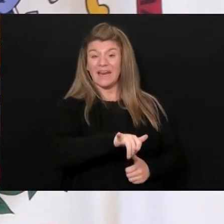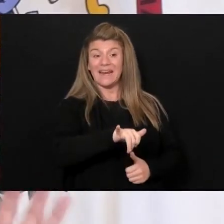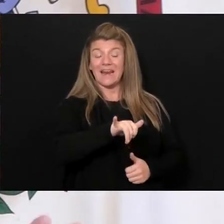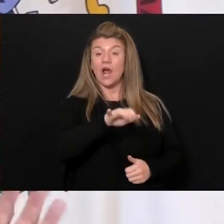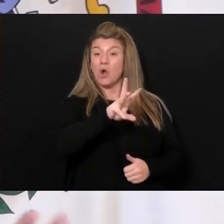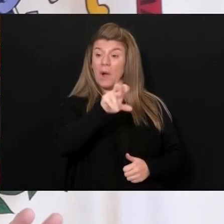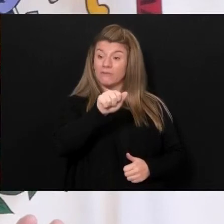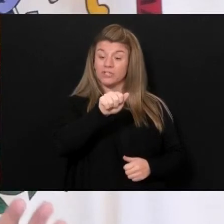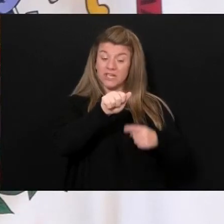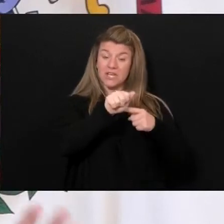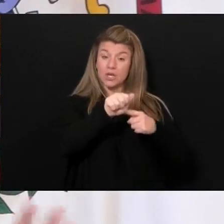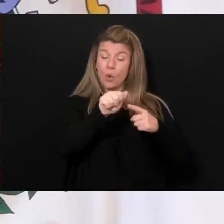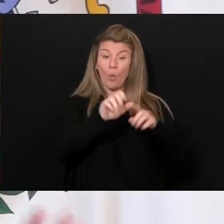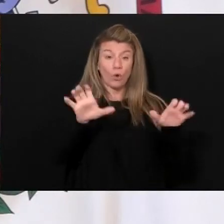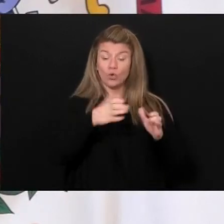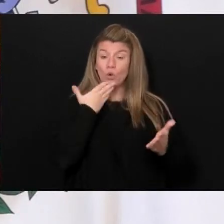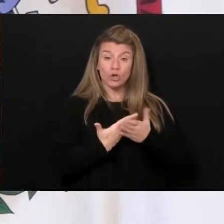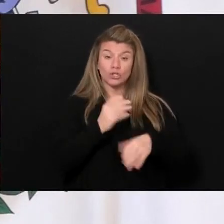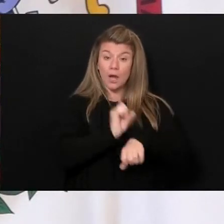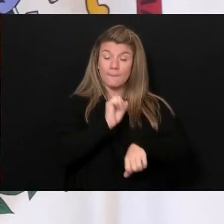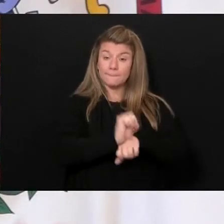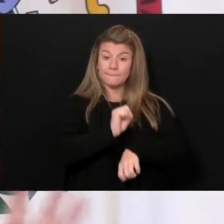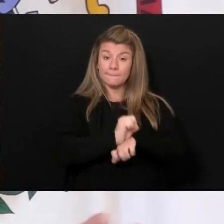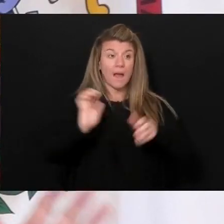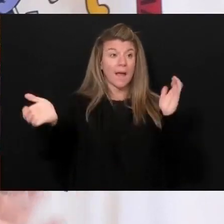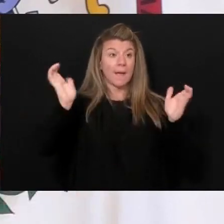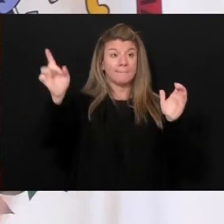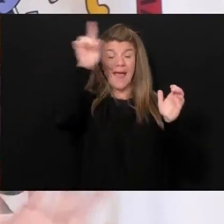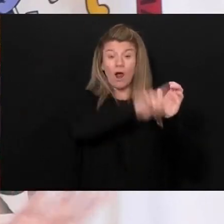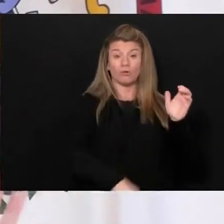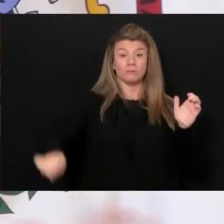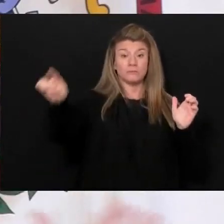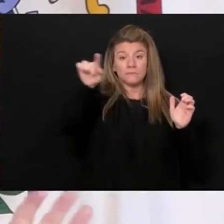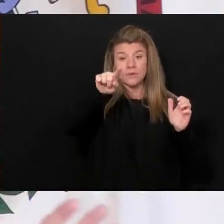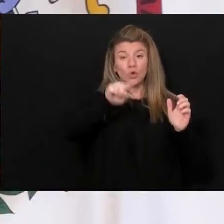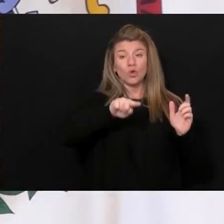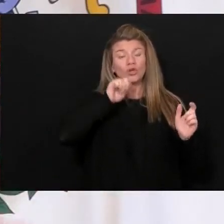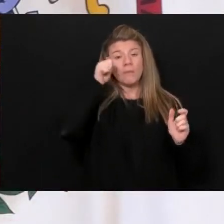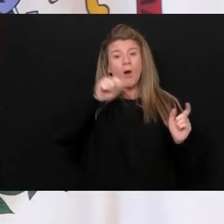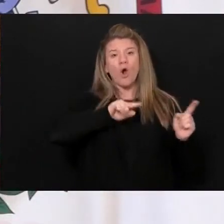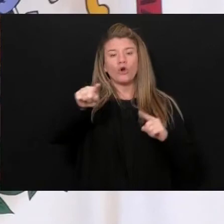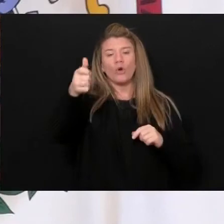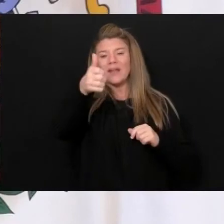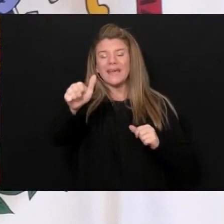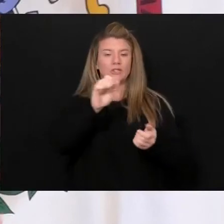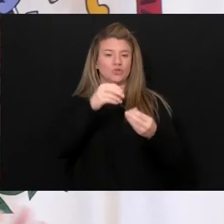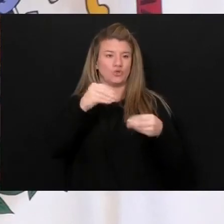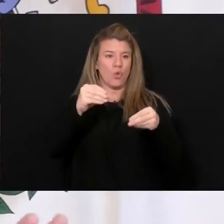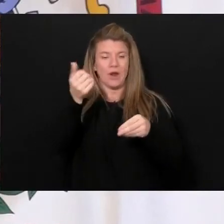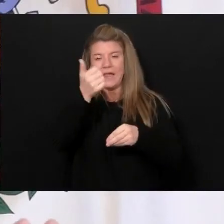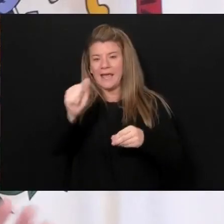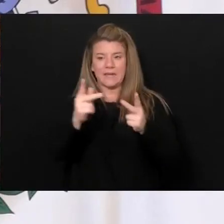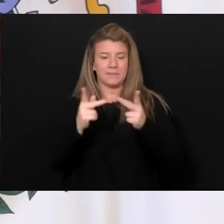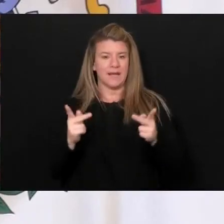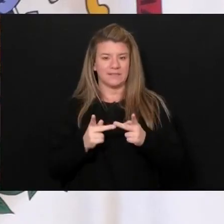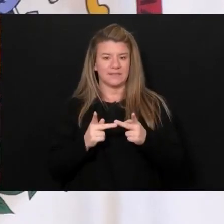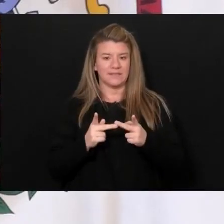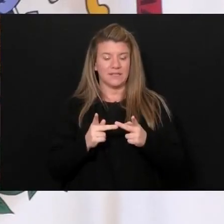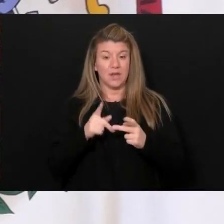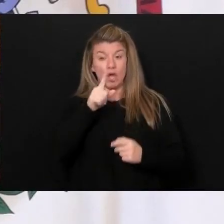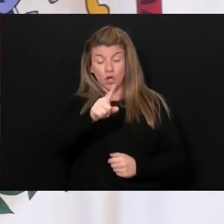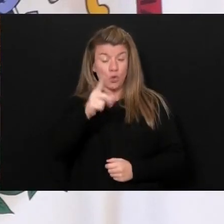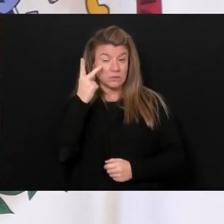West Virginians are doing a heck of a good job. Tomorrow, go out and go in any store, any place, anytime, in any store, and